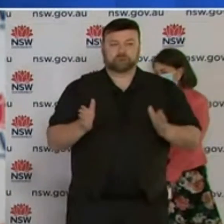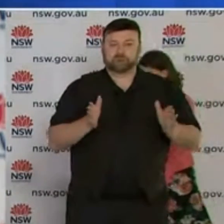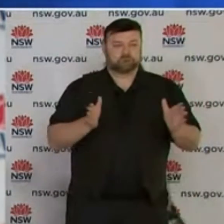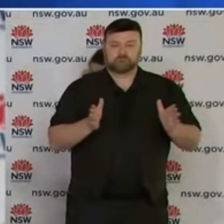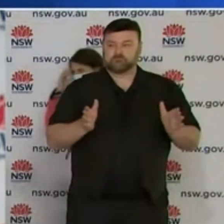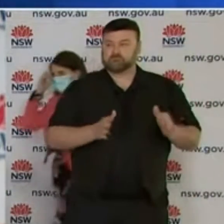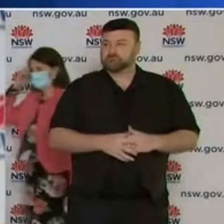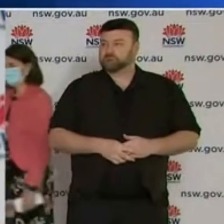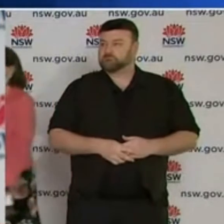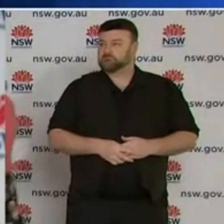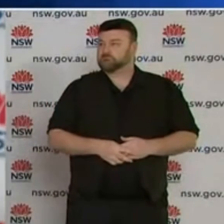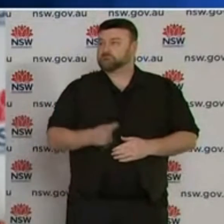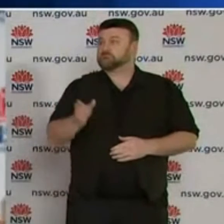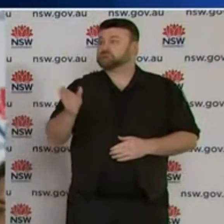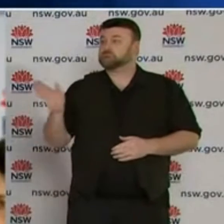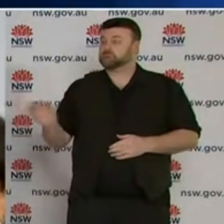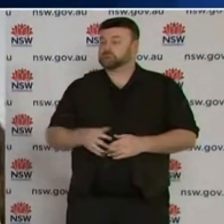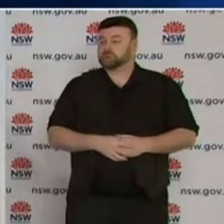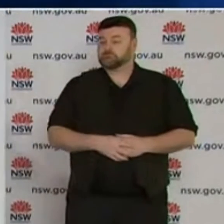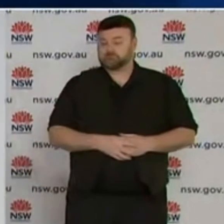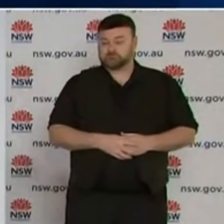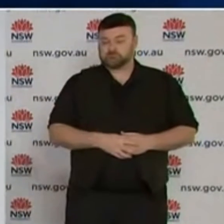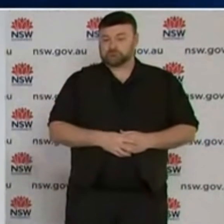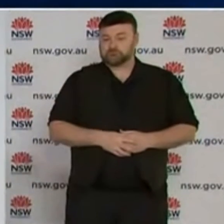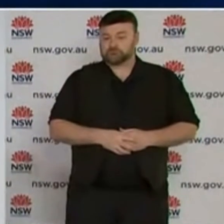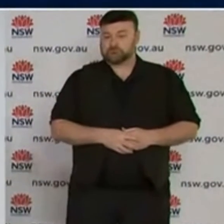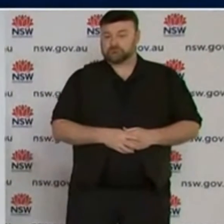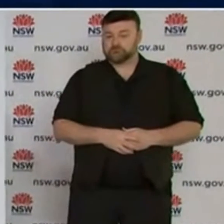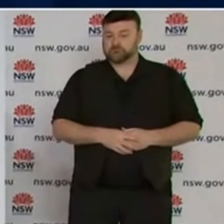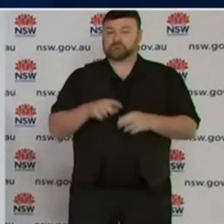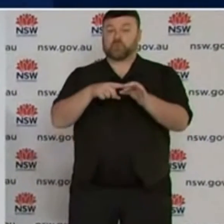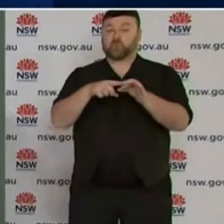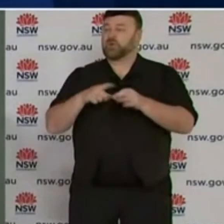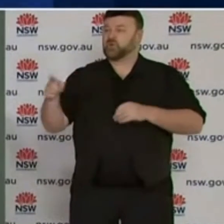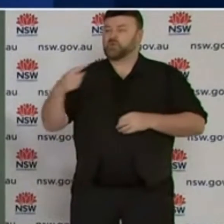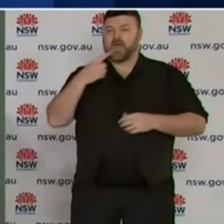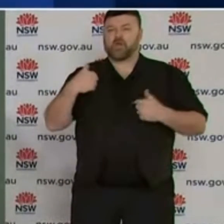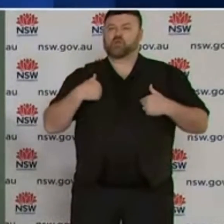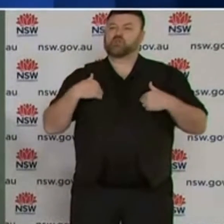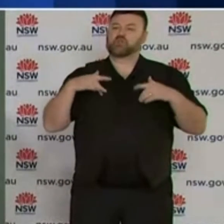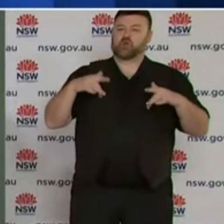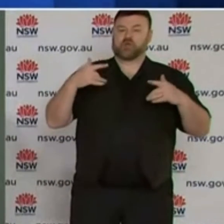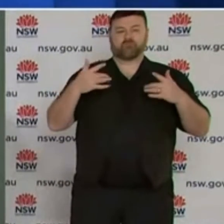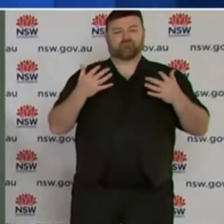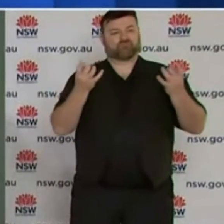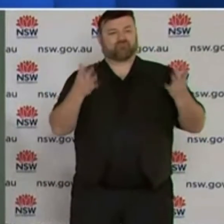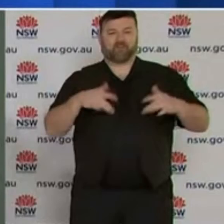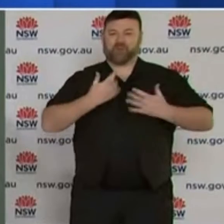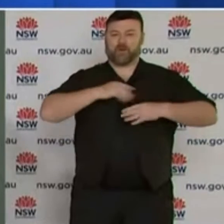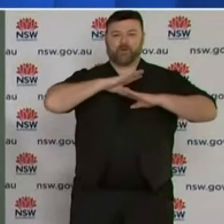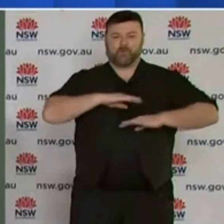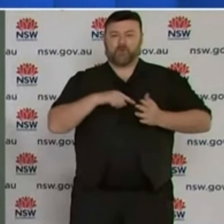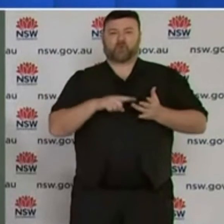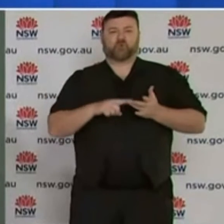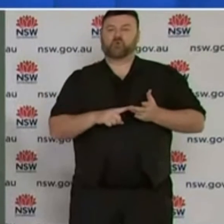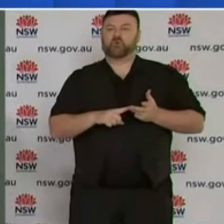changed? To say you're not wouldn't call it at this stage, but you're easing these restrictions in